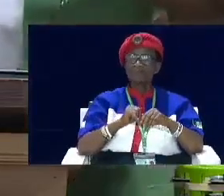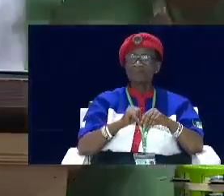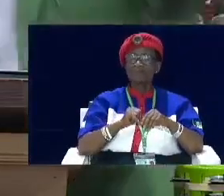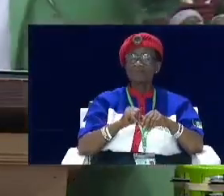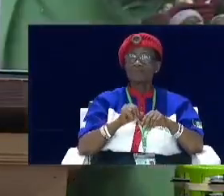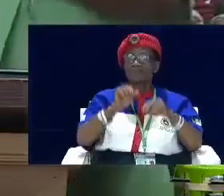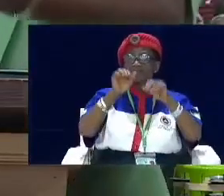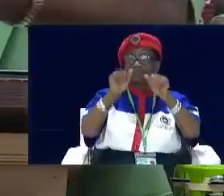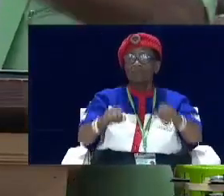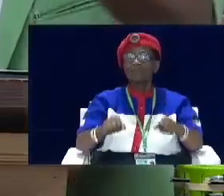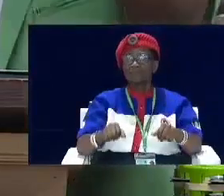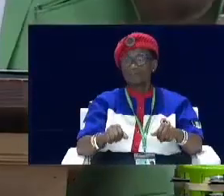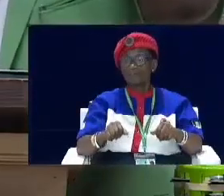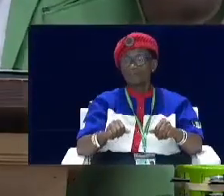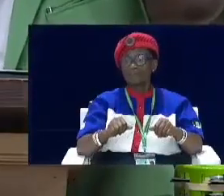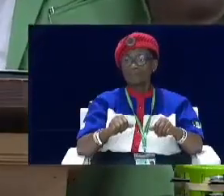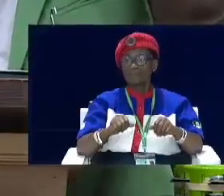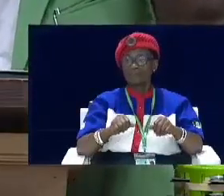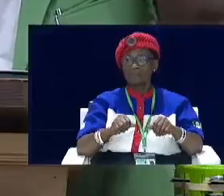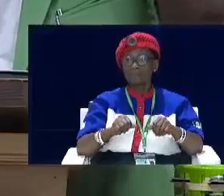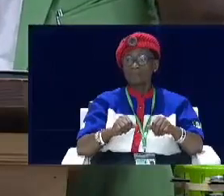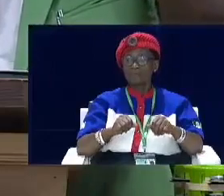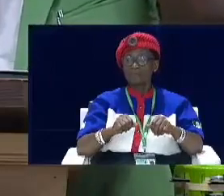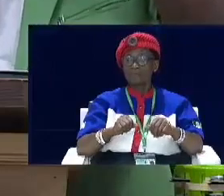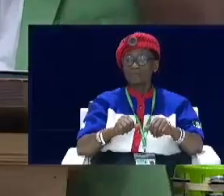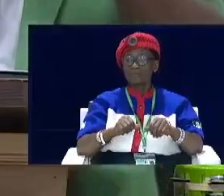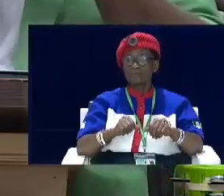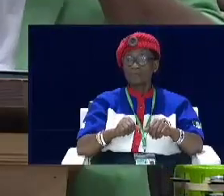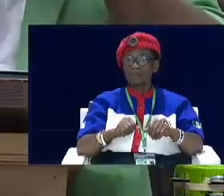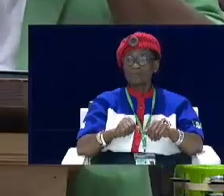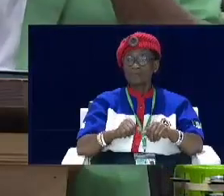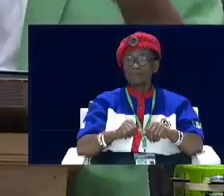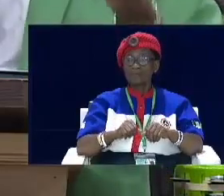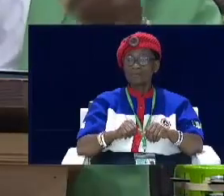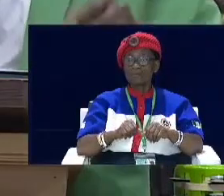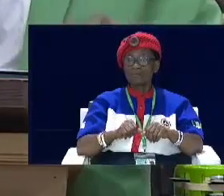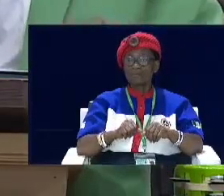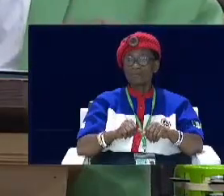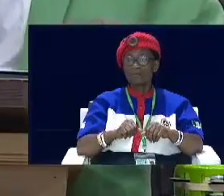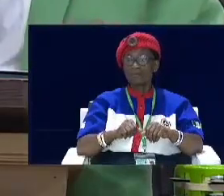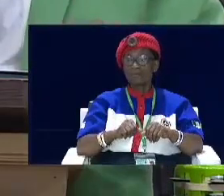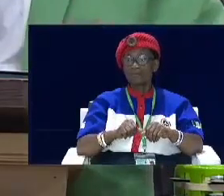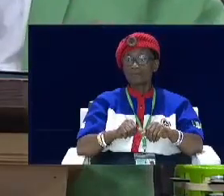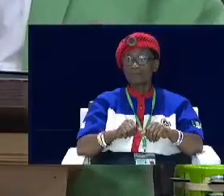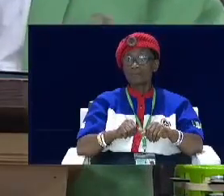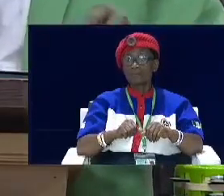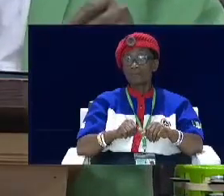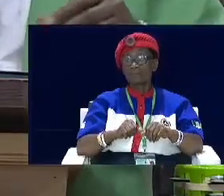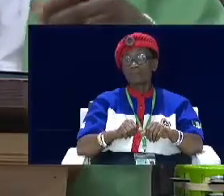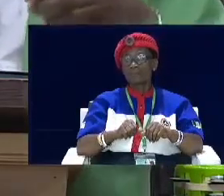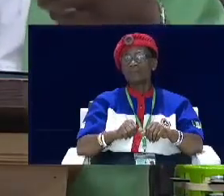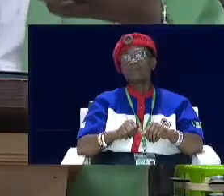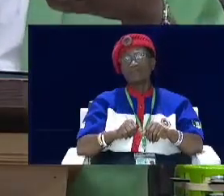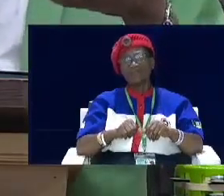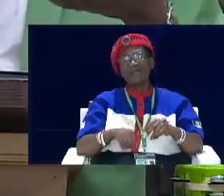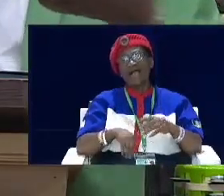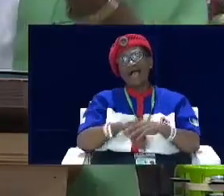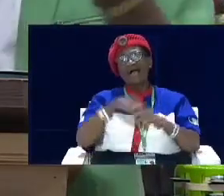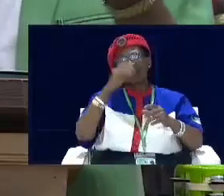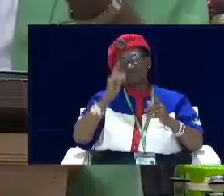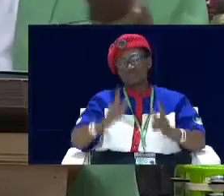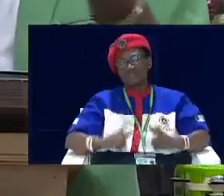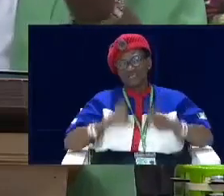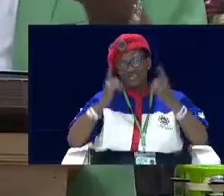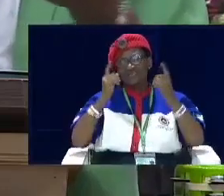can outlast you. O ni wipe o ti le wa leyin igba to ba ti lo tan. You